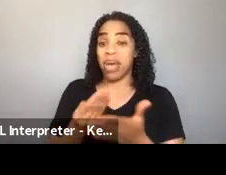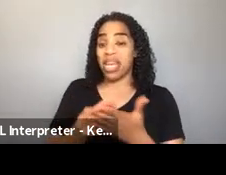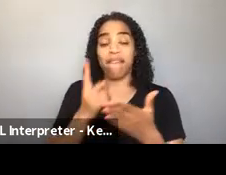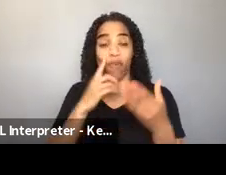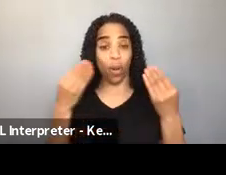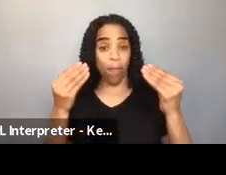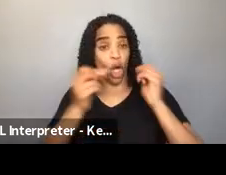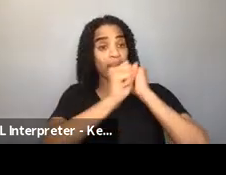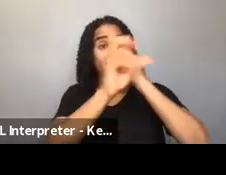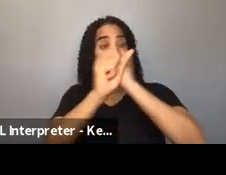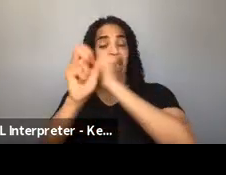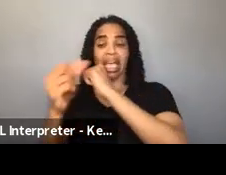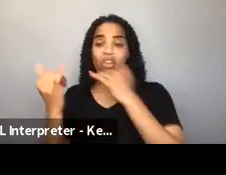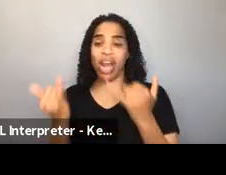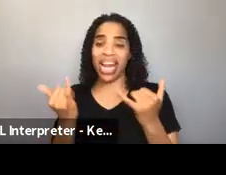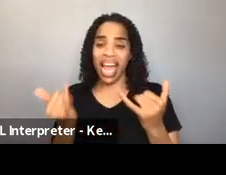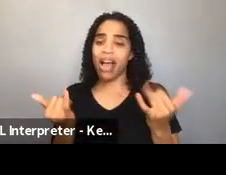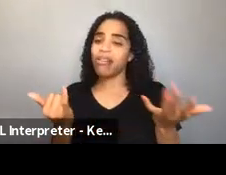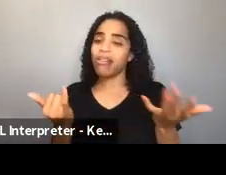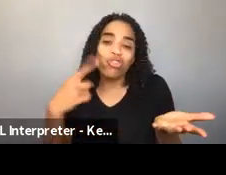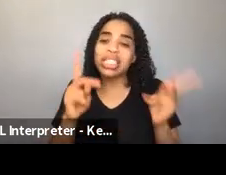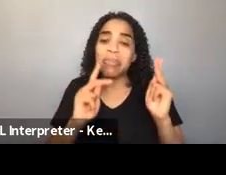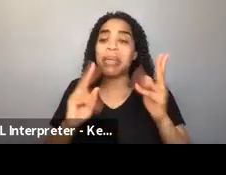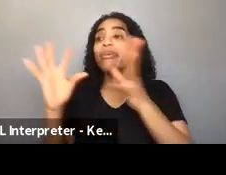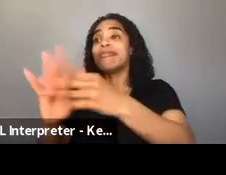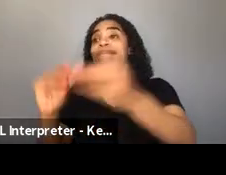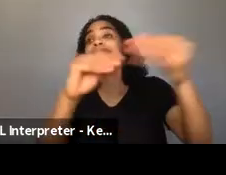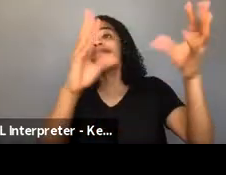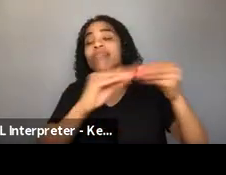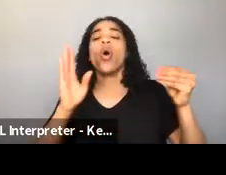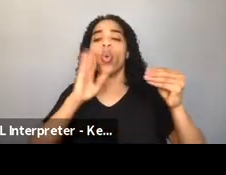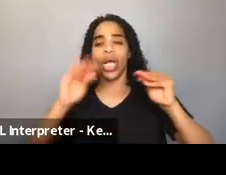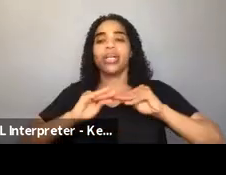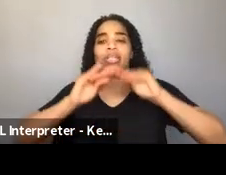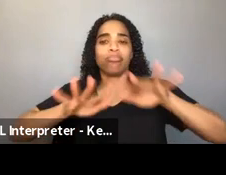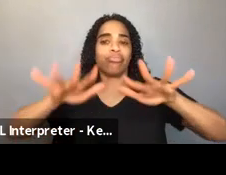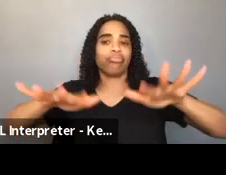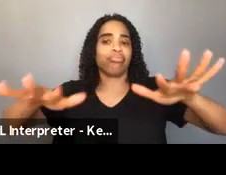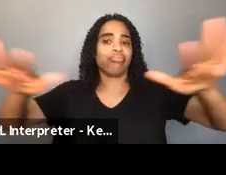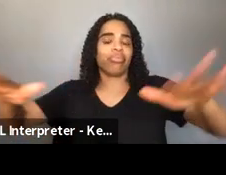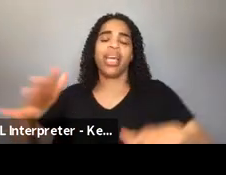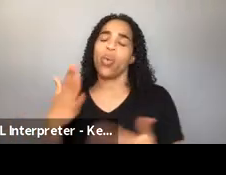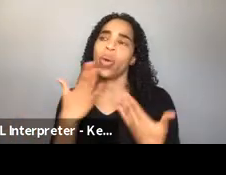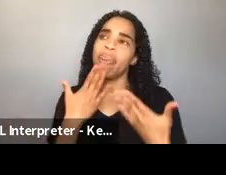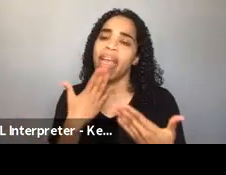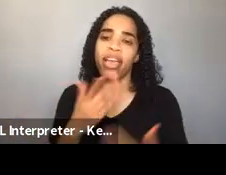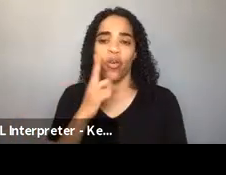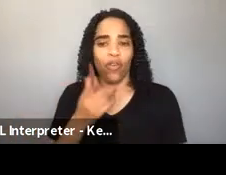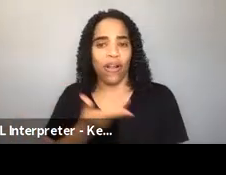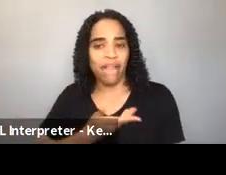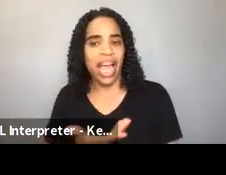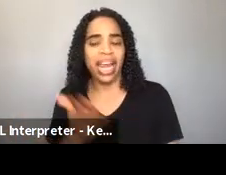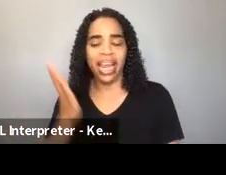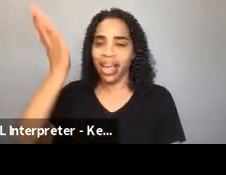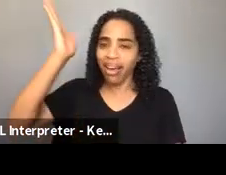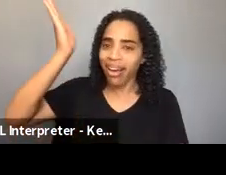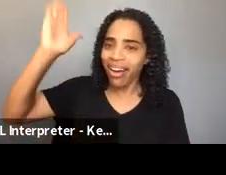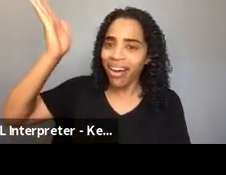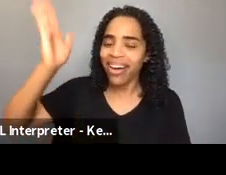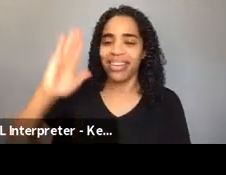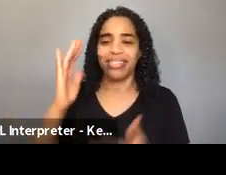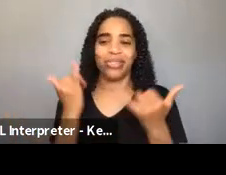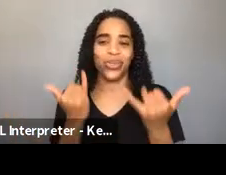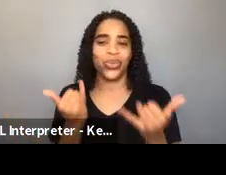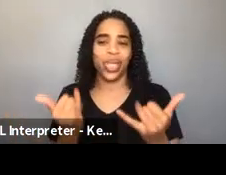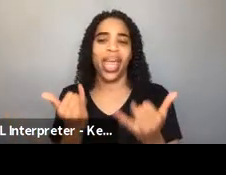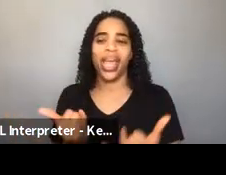our marketing has to be word of mouth, and we are so grateful to be able to share and have been invited to share